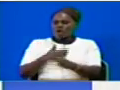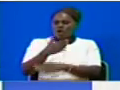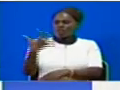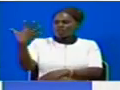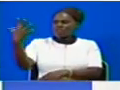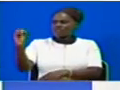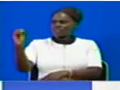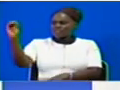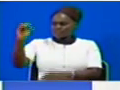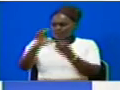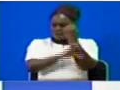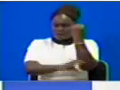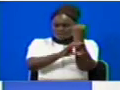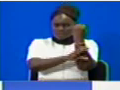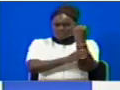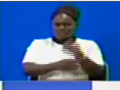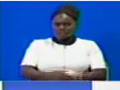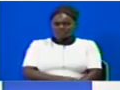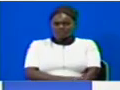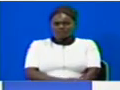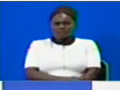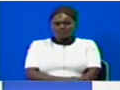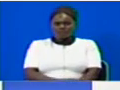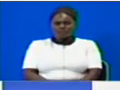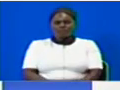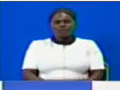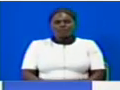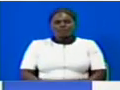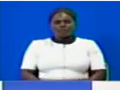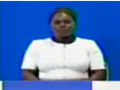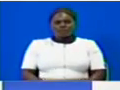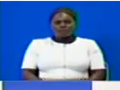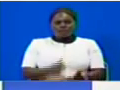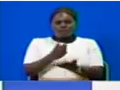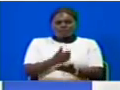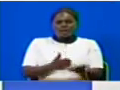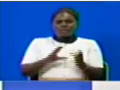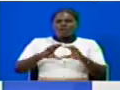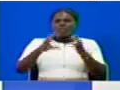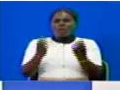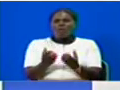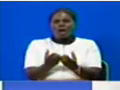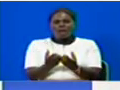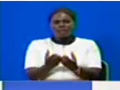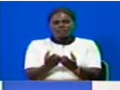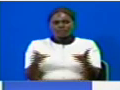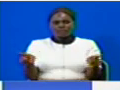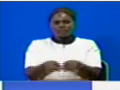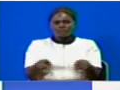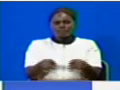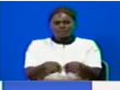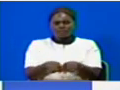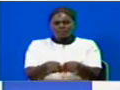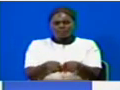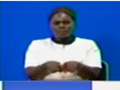countries. What the consumers in the developed world and the different parts of the world consume, they will get the same quality